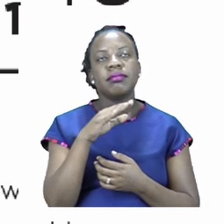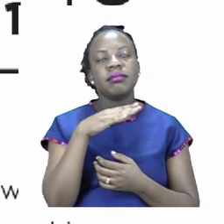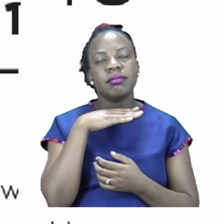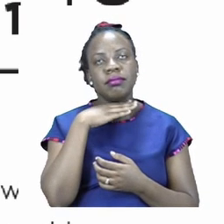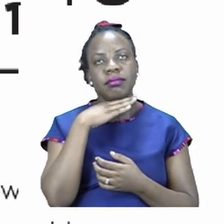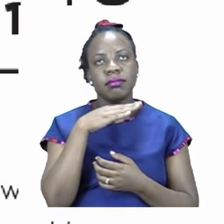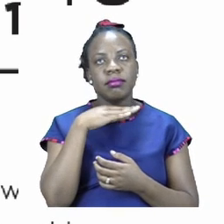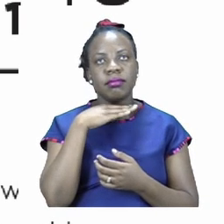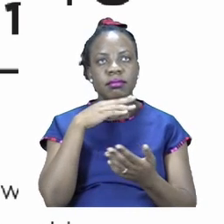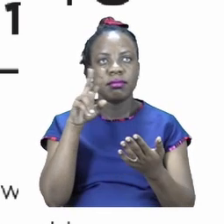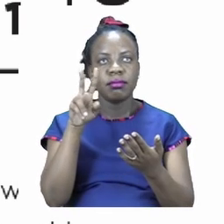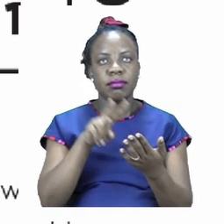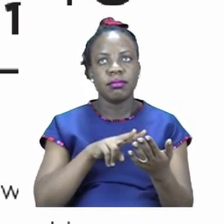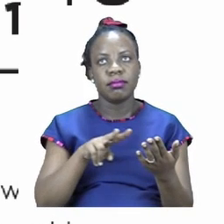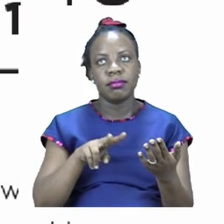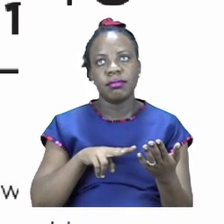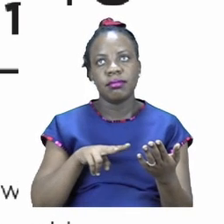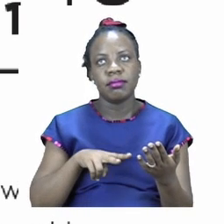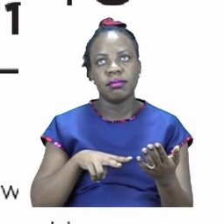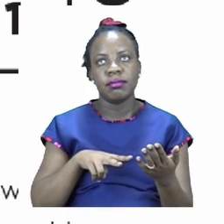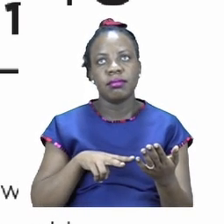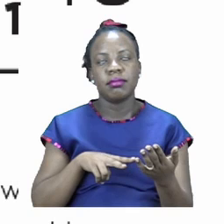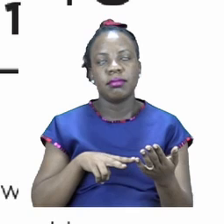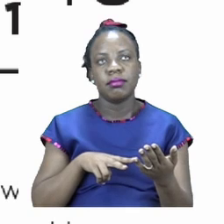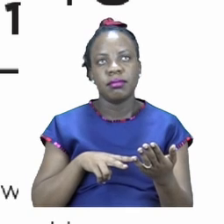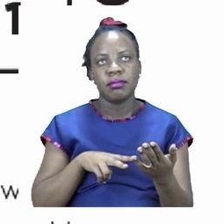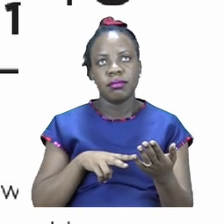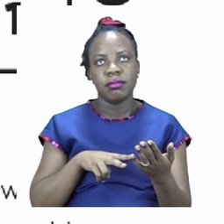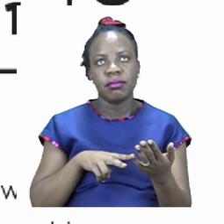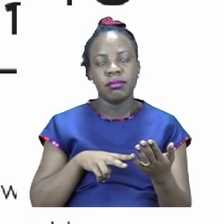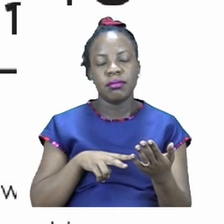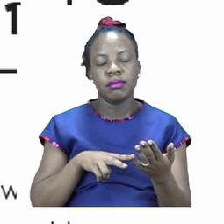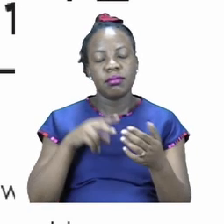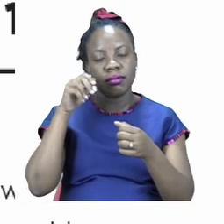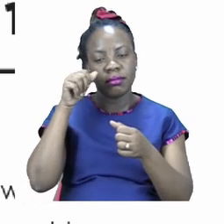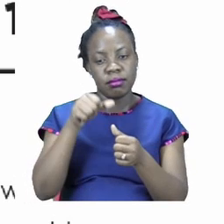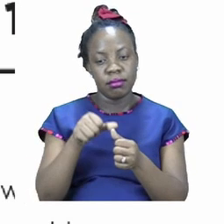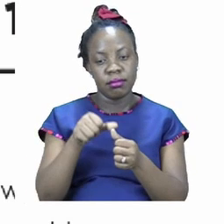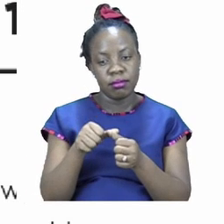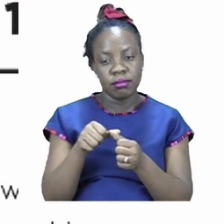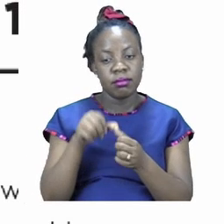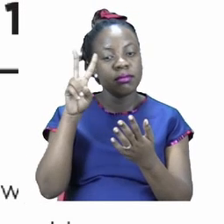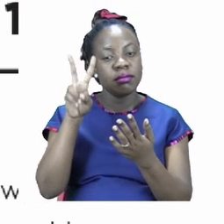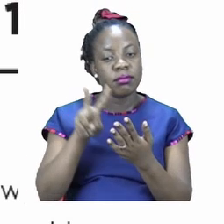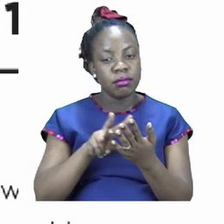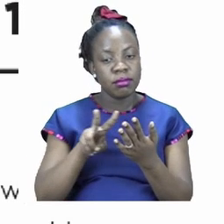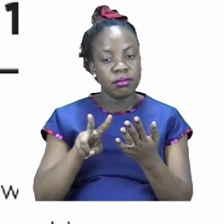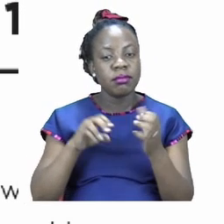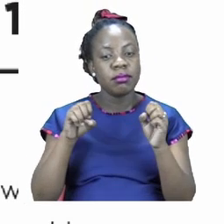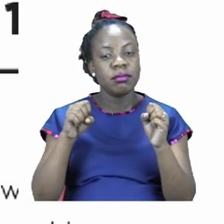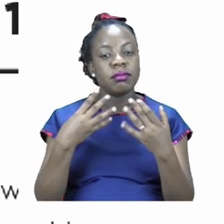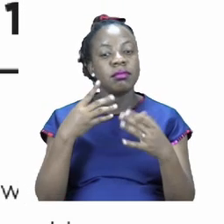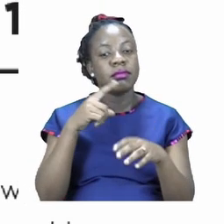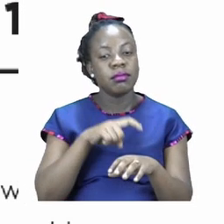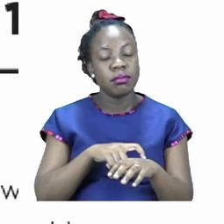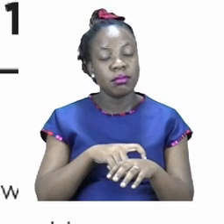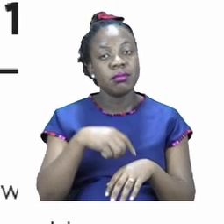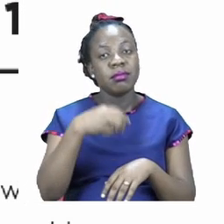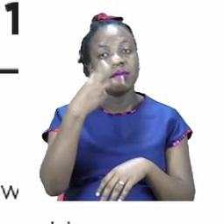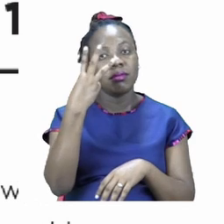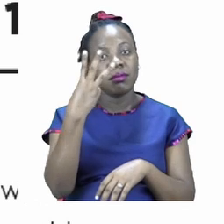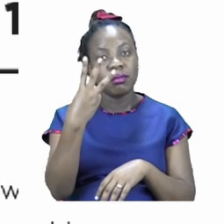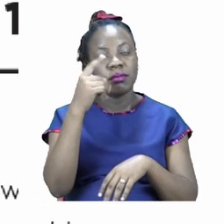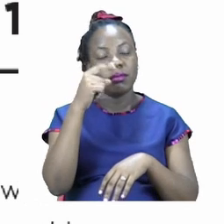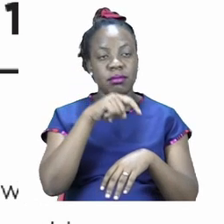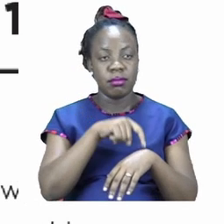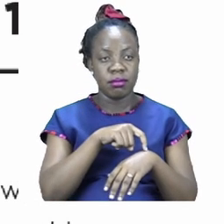a reading comprehension. Now remember, we read 3 times. The first time is to